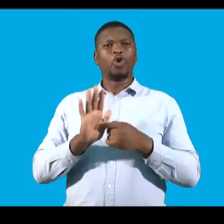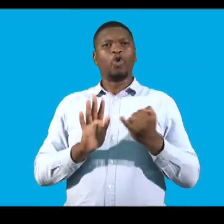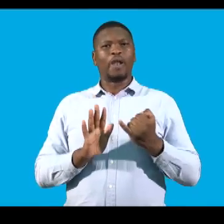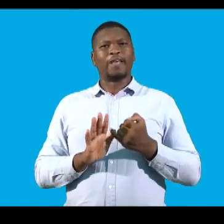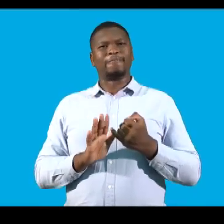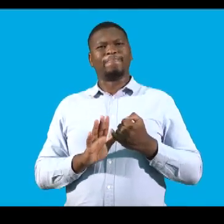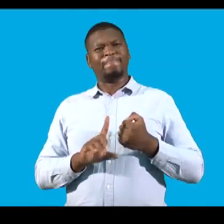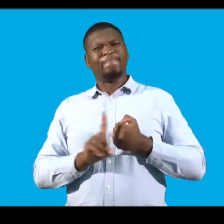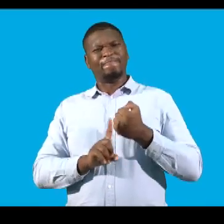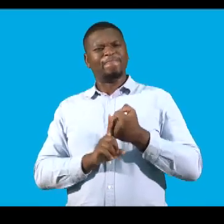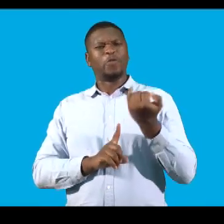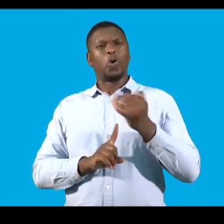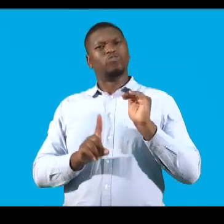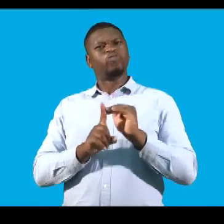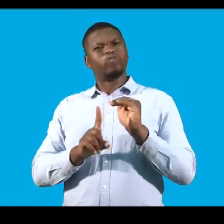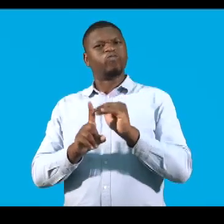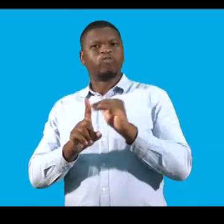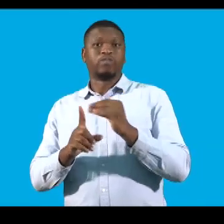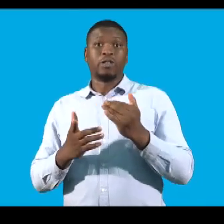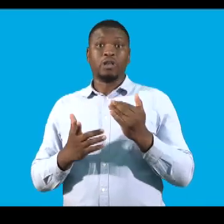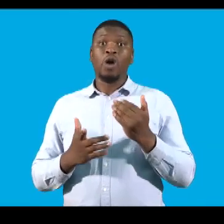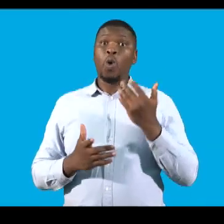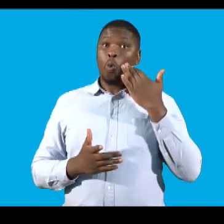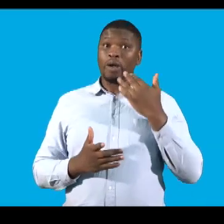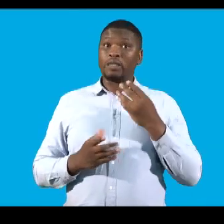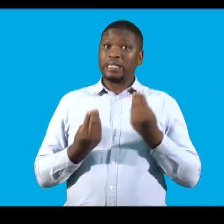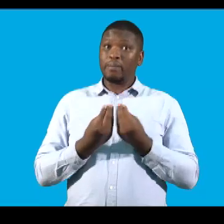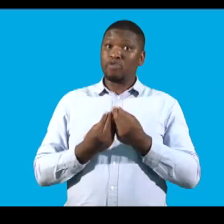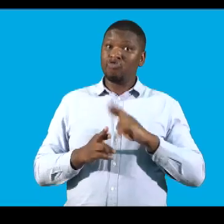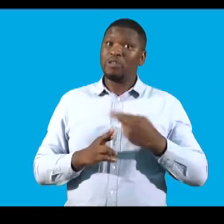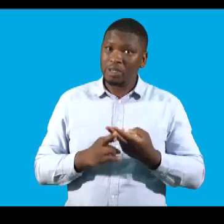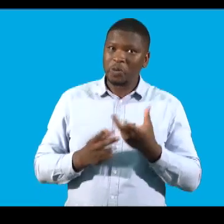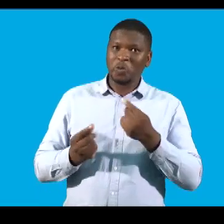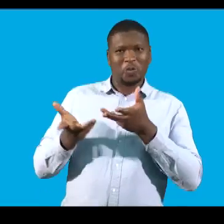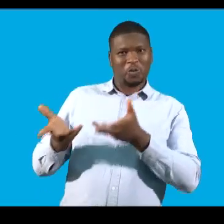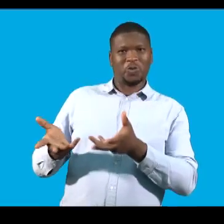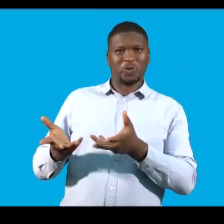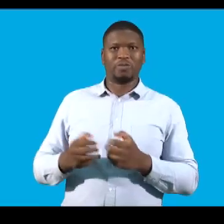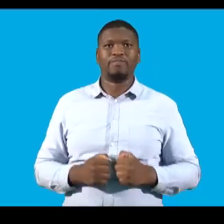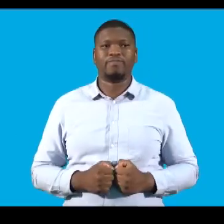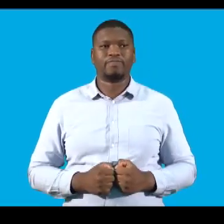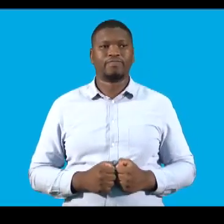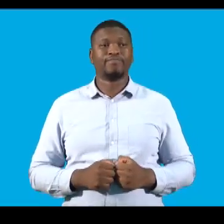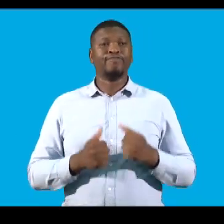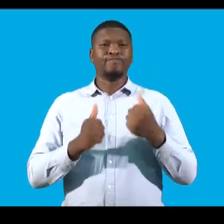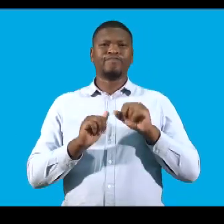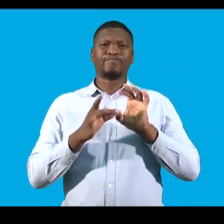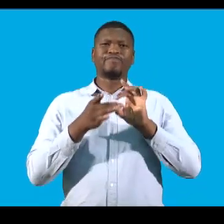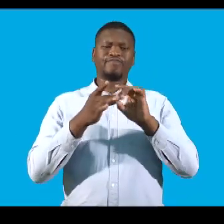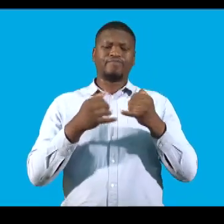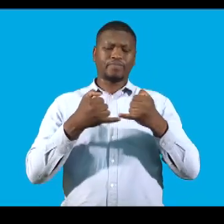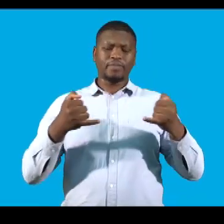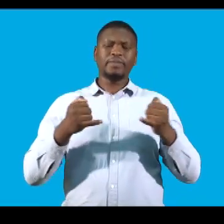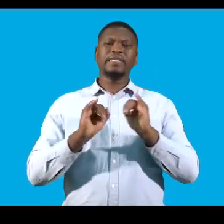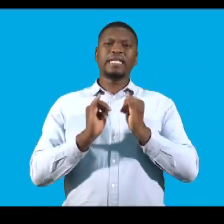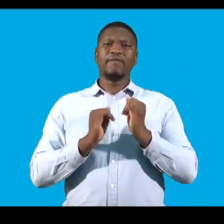that it becomes insistent, because that is often what we do when we repeat something. Refer to